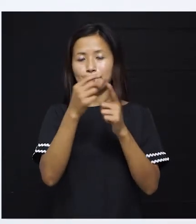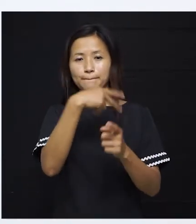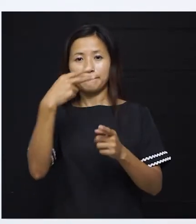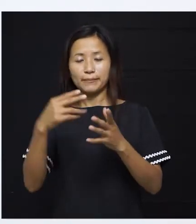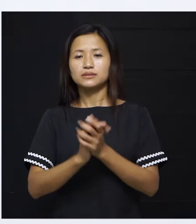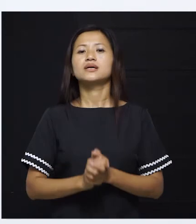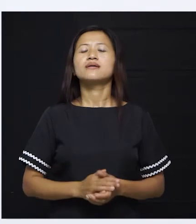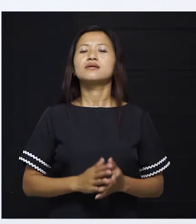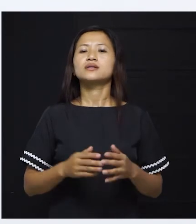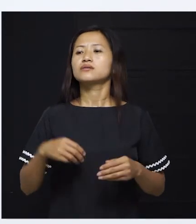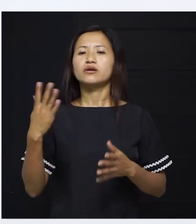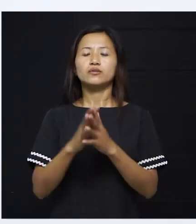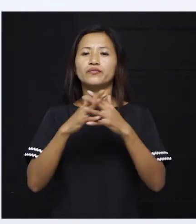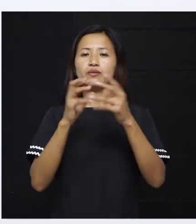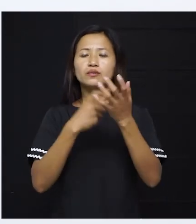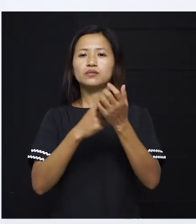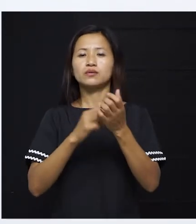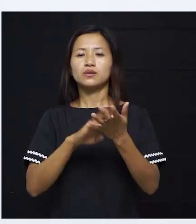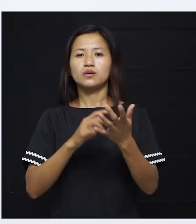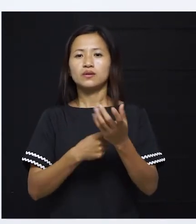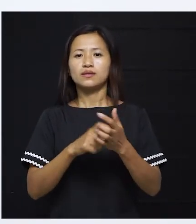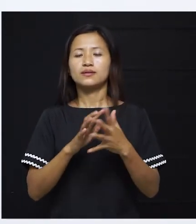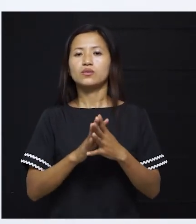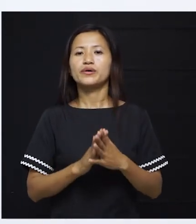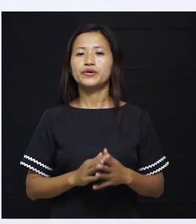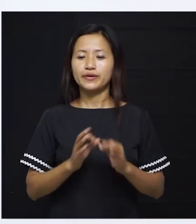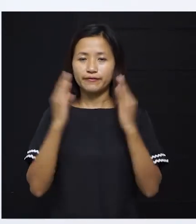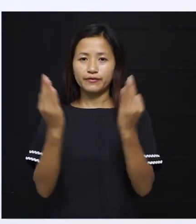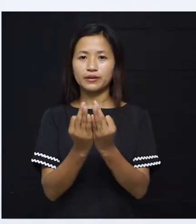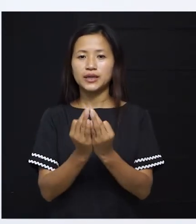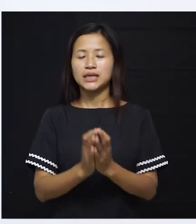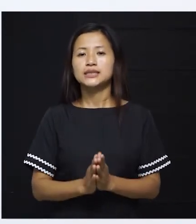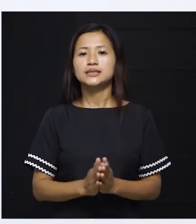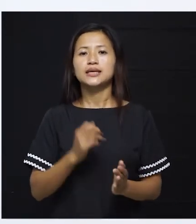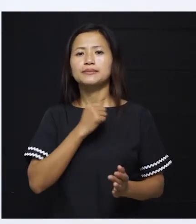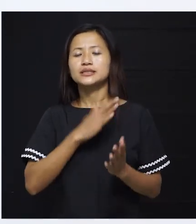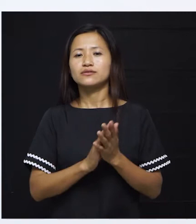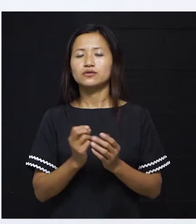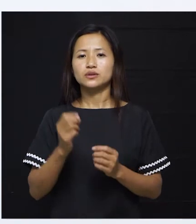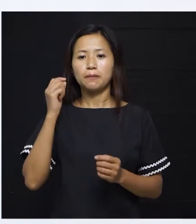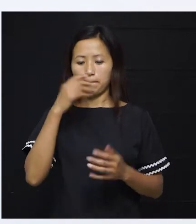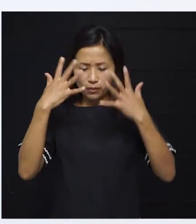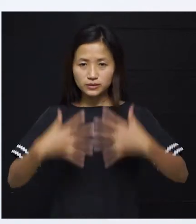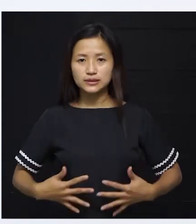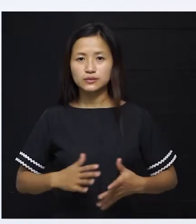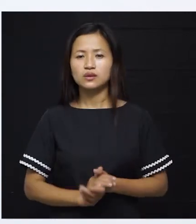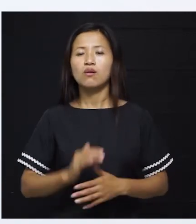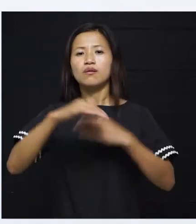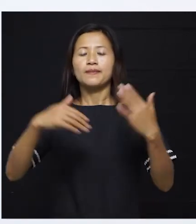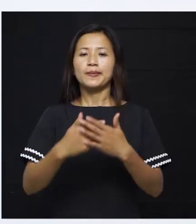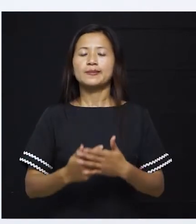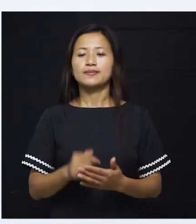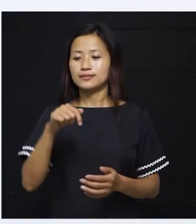a warrior family, or some of them has stated that it was a kind of beauty for their body, right? So all these sources,